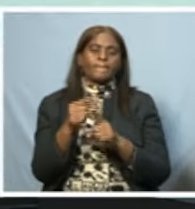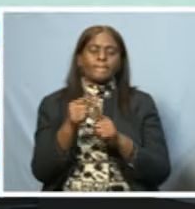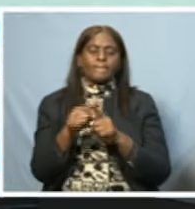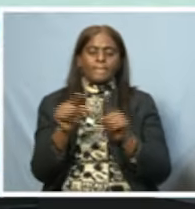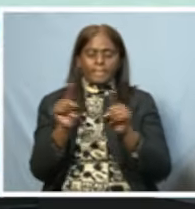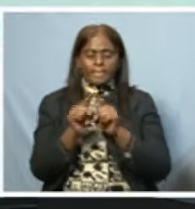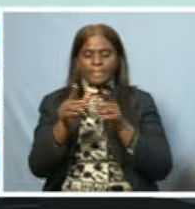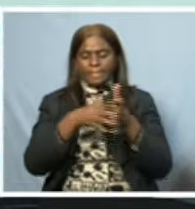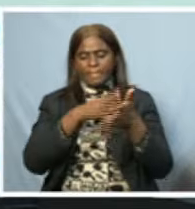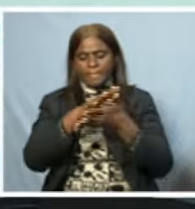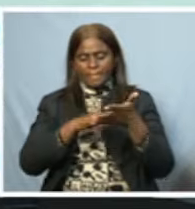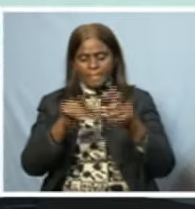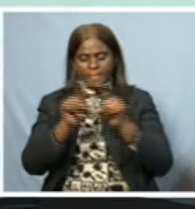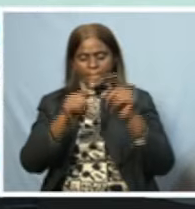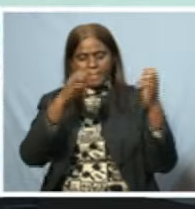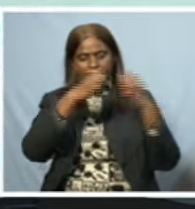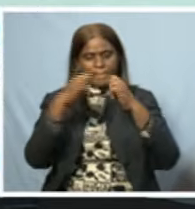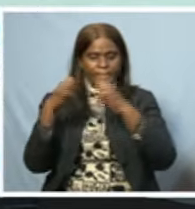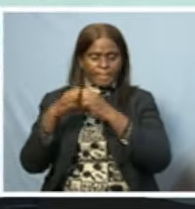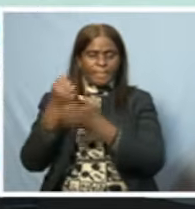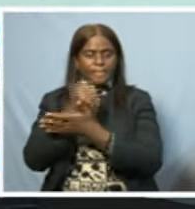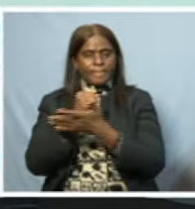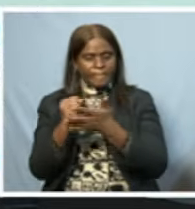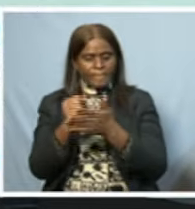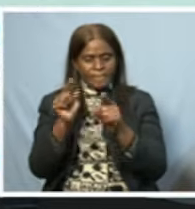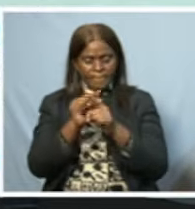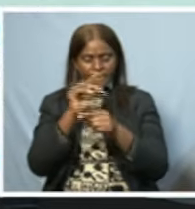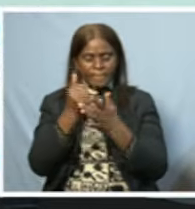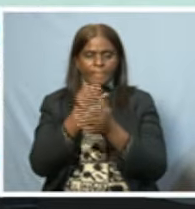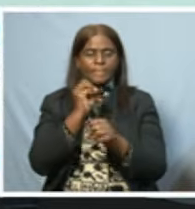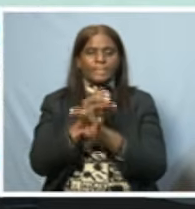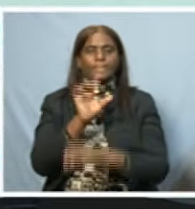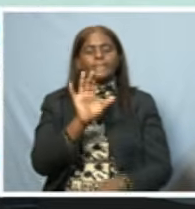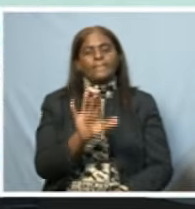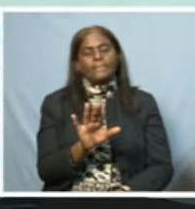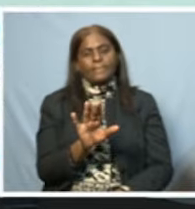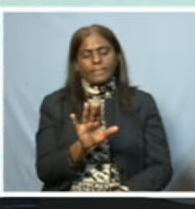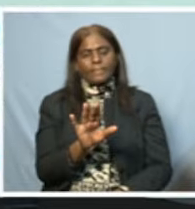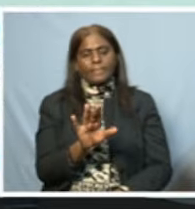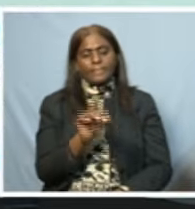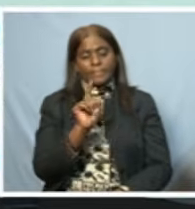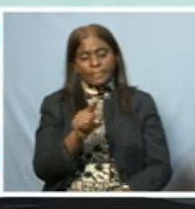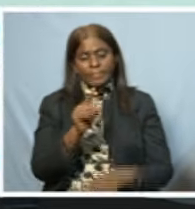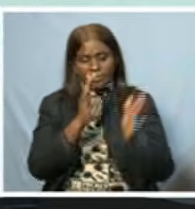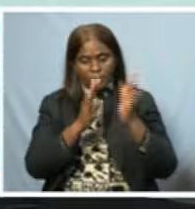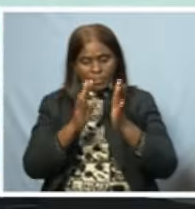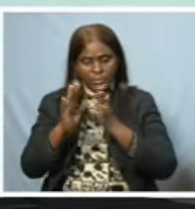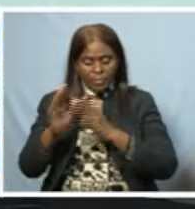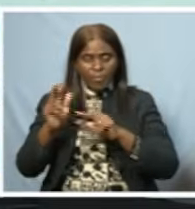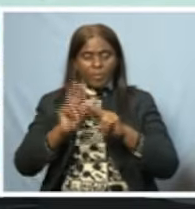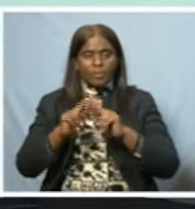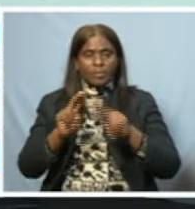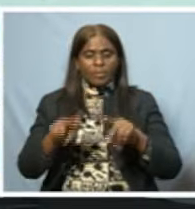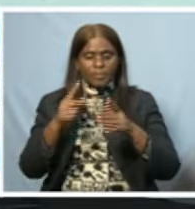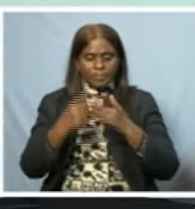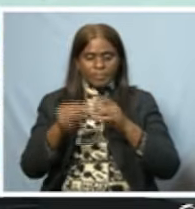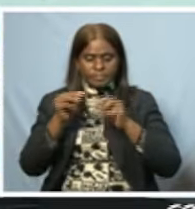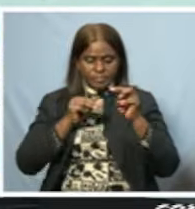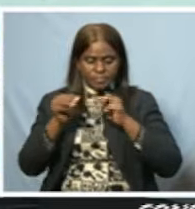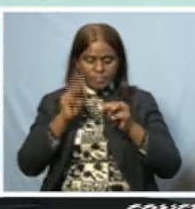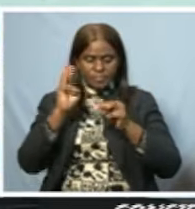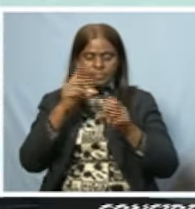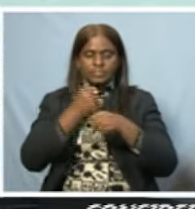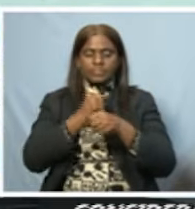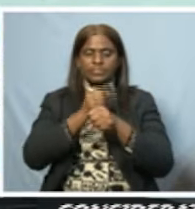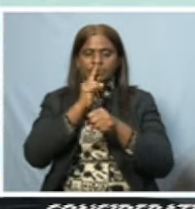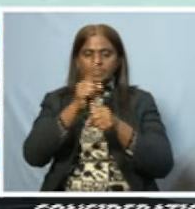ledger payments and bank statements are available. The remedial measure, Chair, management will ensure